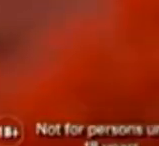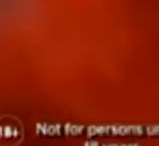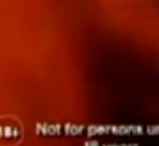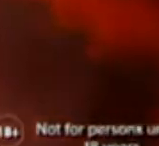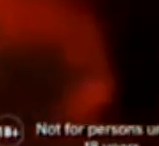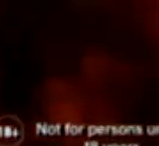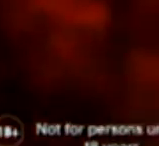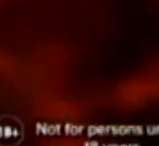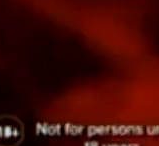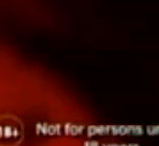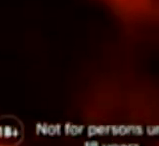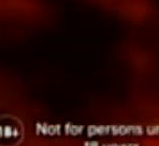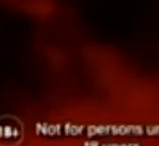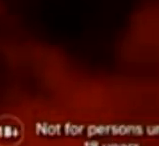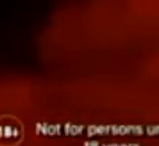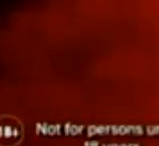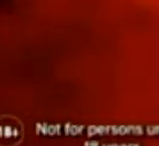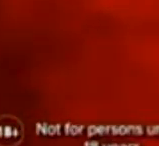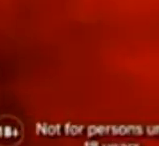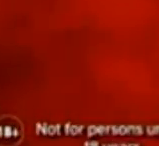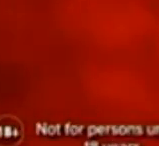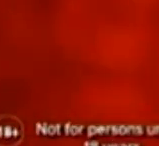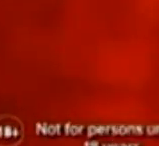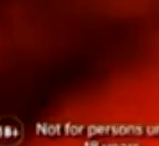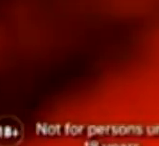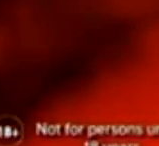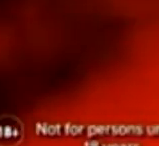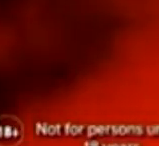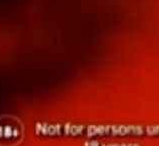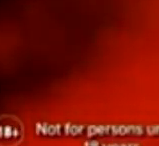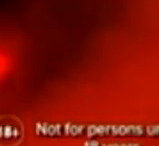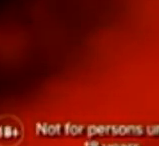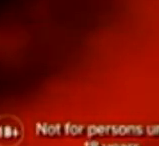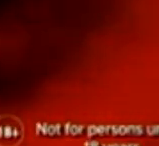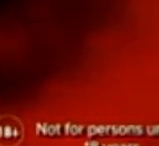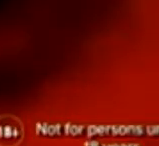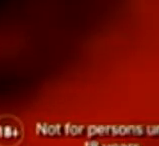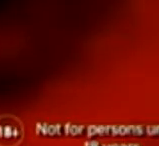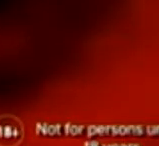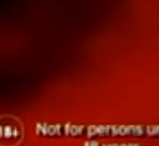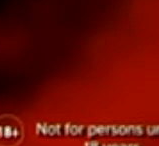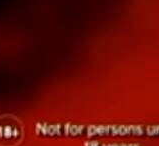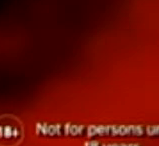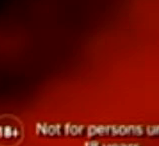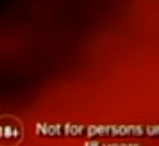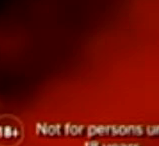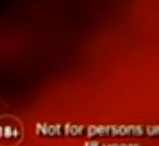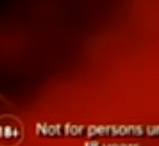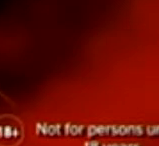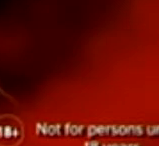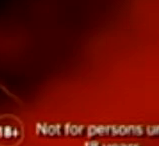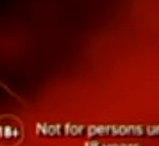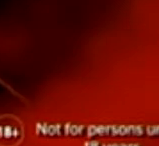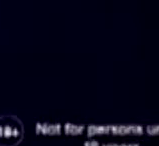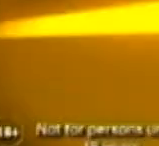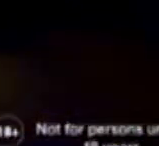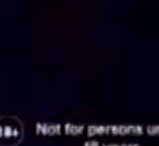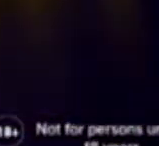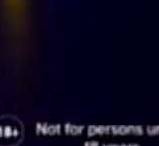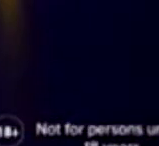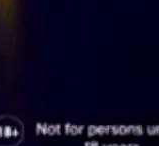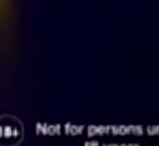high you can lift the plane. The higher you fly, the higher your win. The sky is the